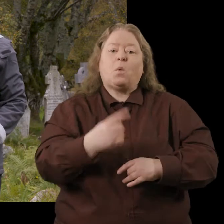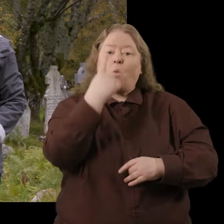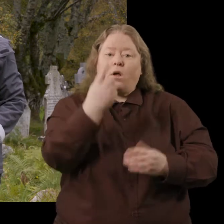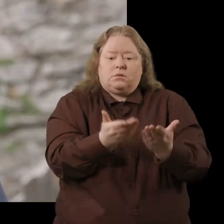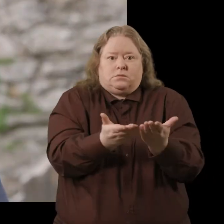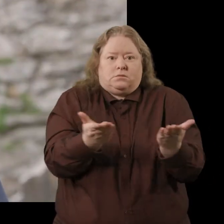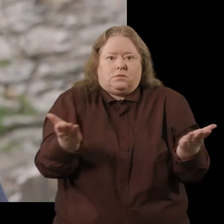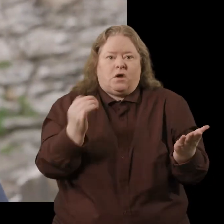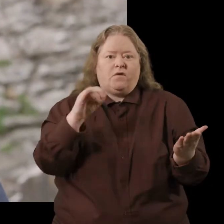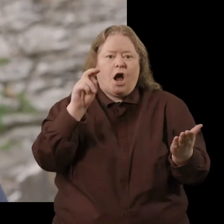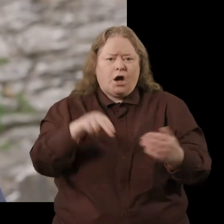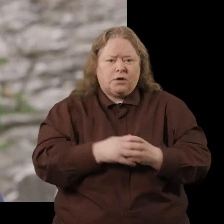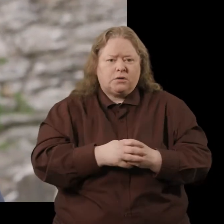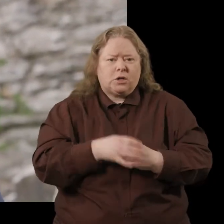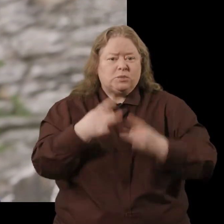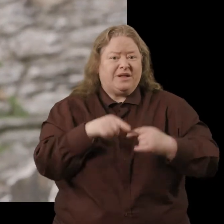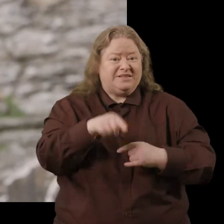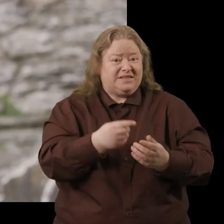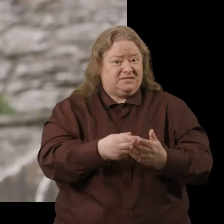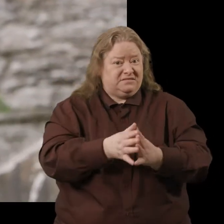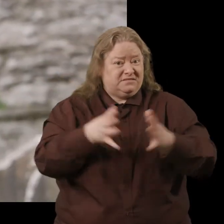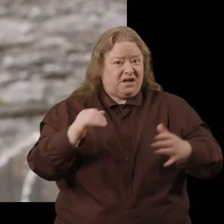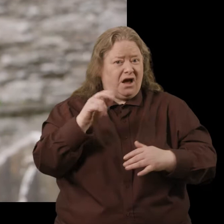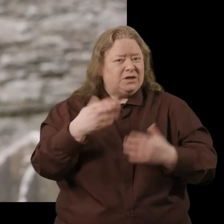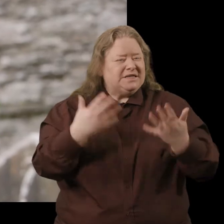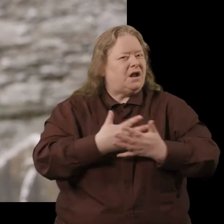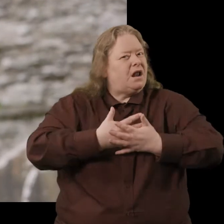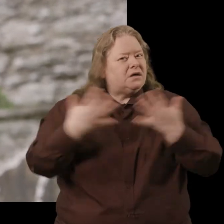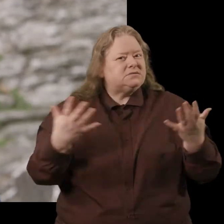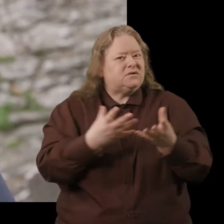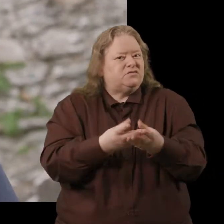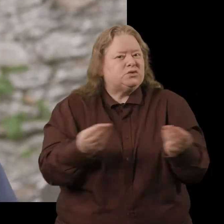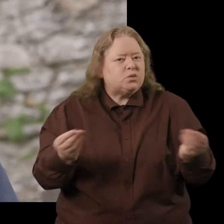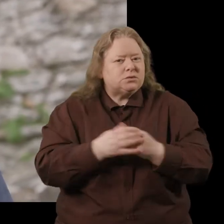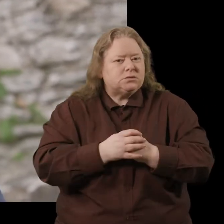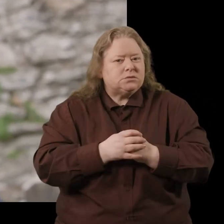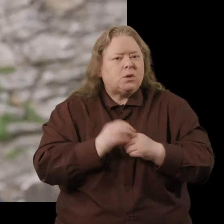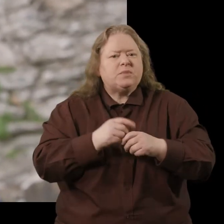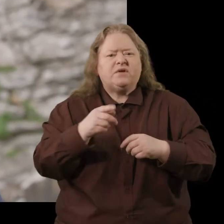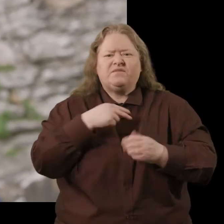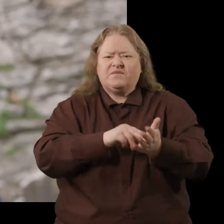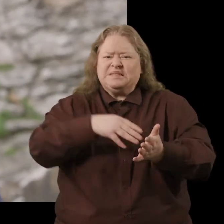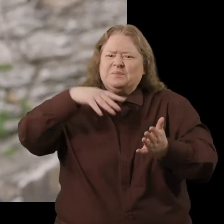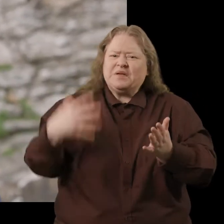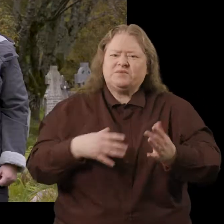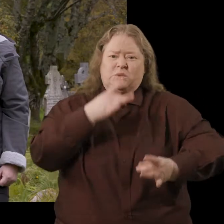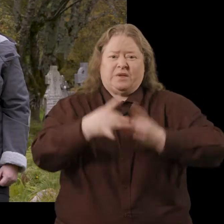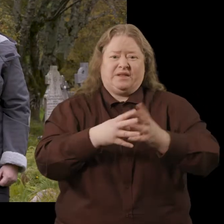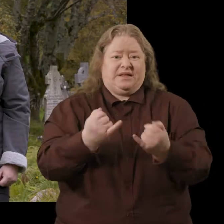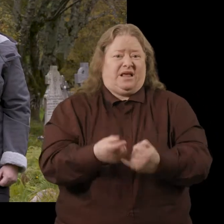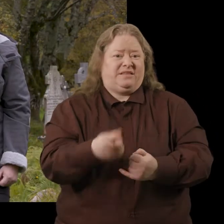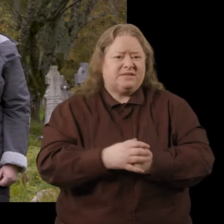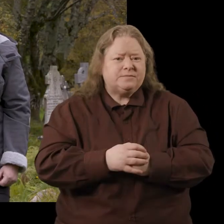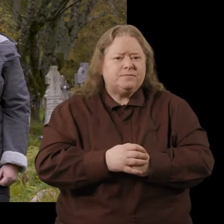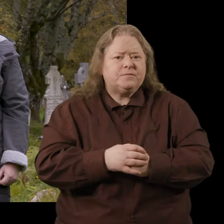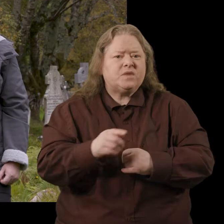of iron. And to make this much iron, you'd need a lot of resources, so it would be very expensive to make an object like this. They